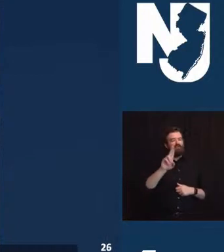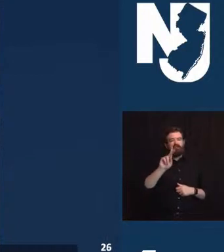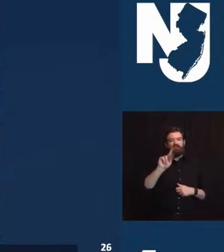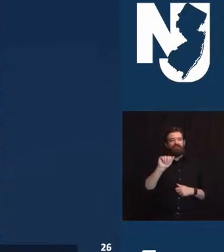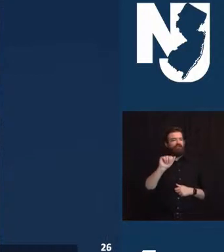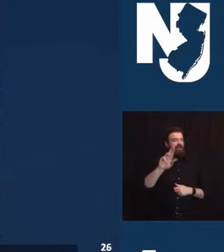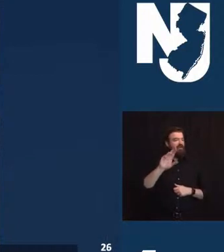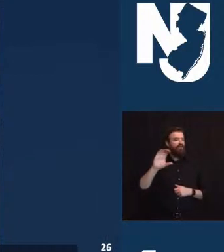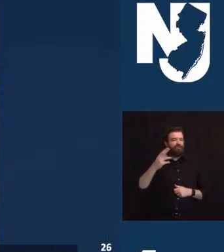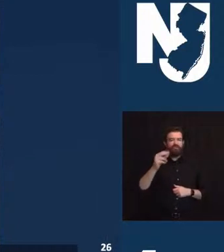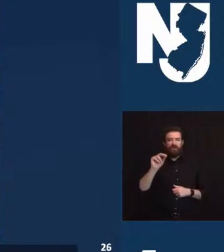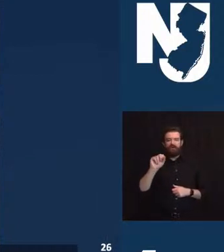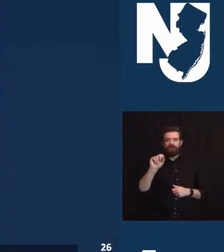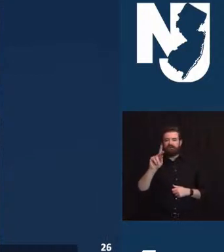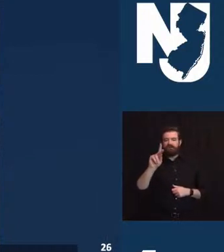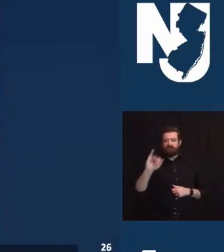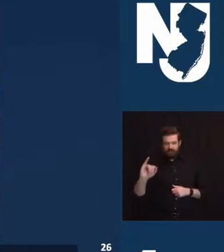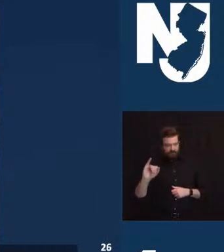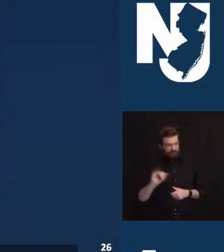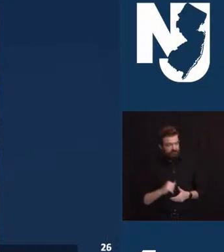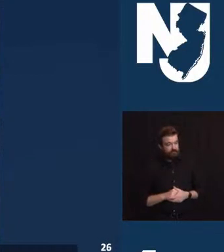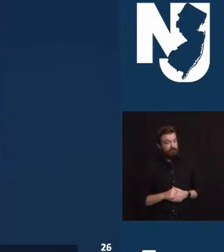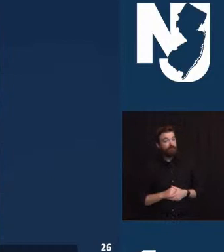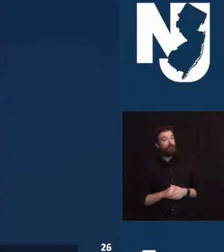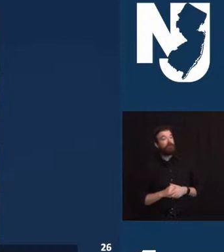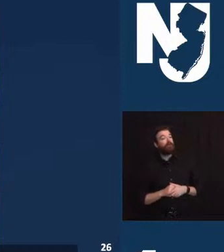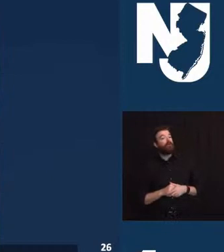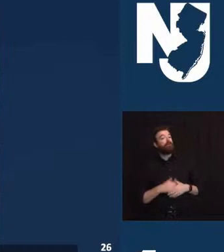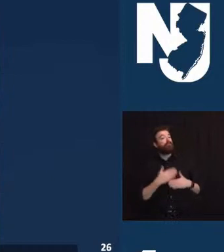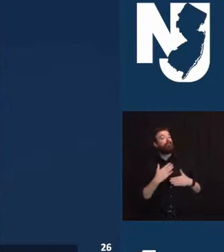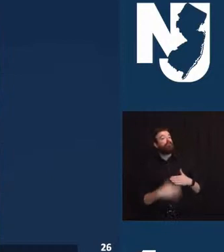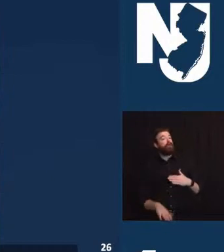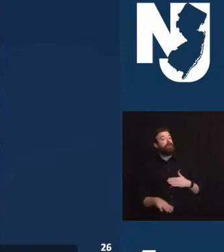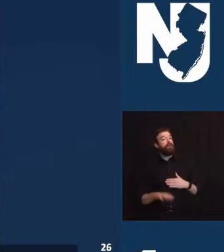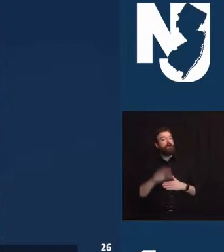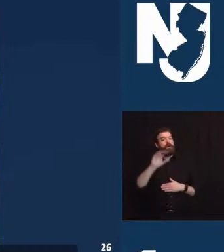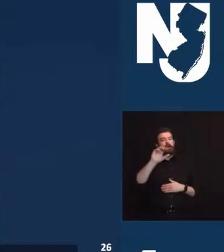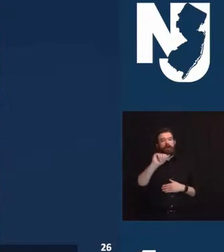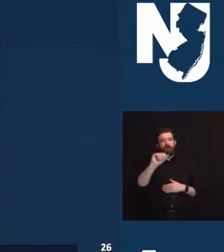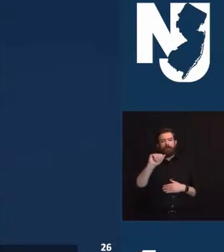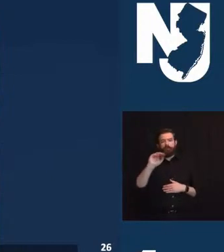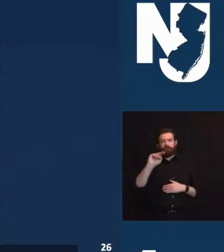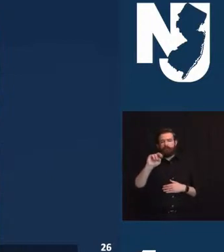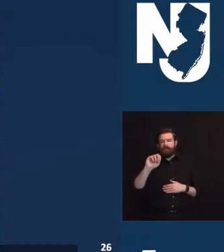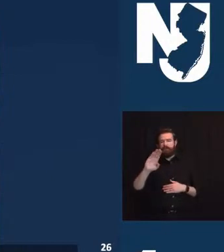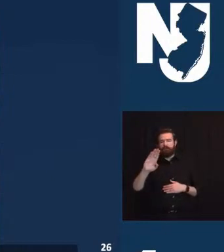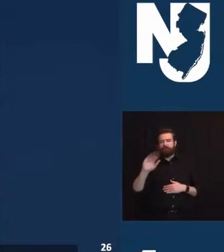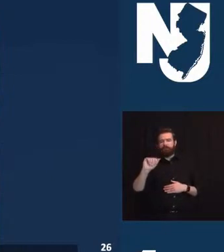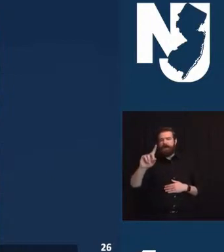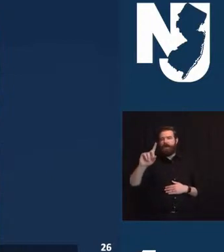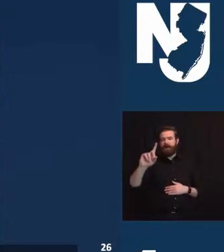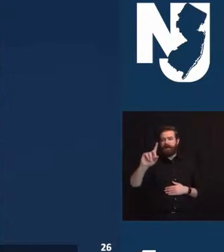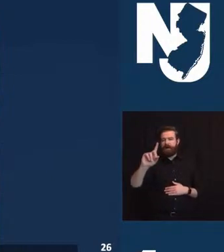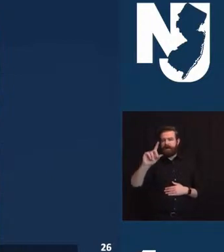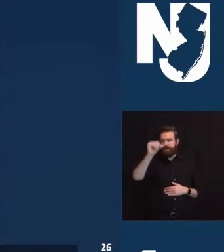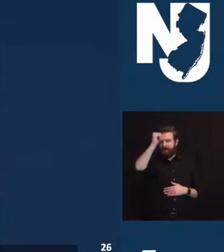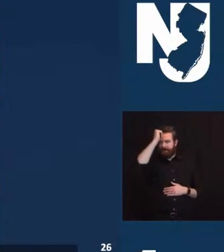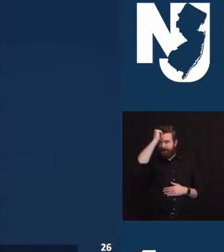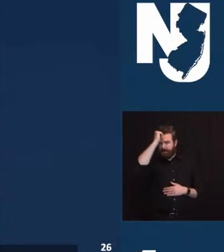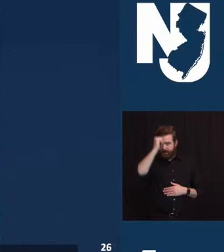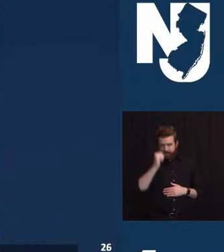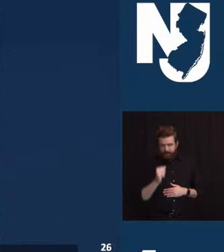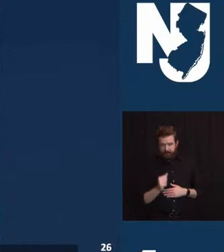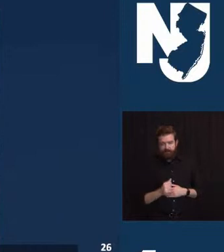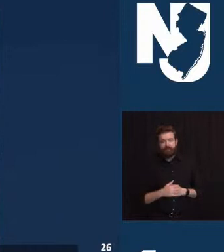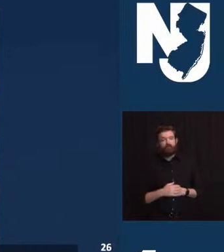born in Ahmedabad, India, city I've been to, I might add. He came to the United States